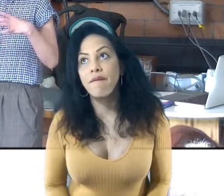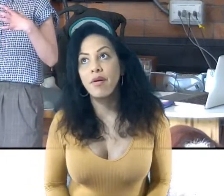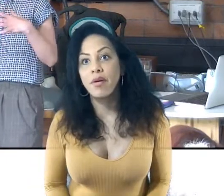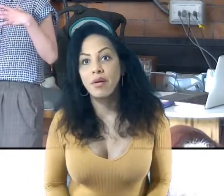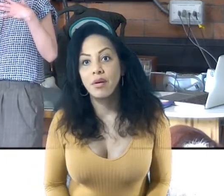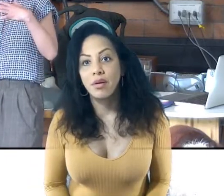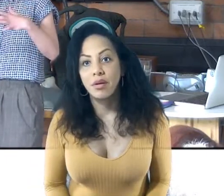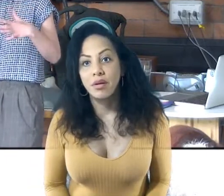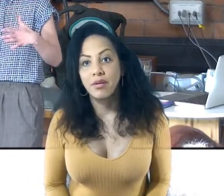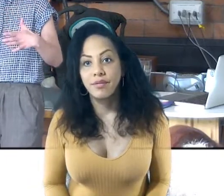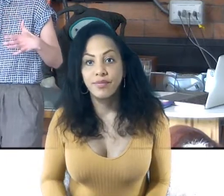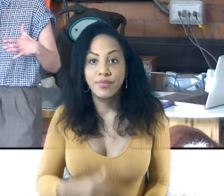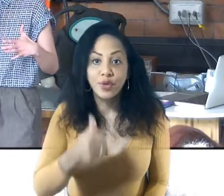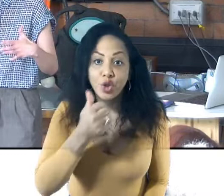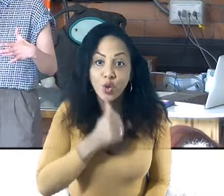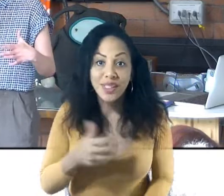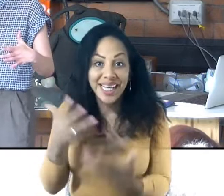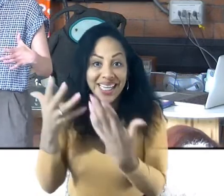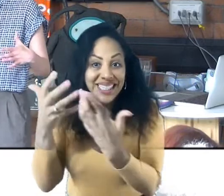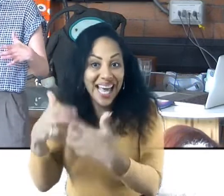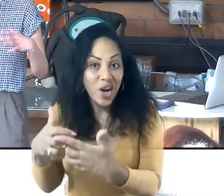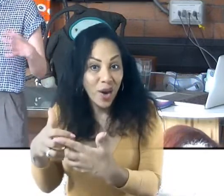technology, where you've got kind of